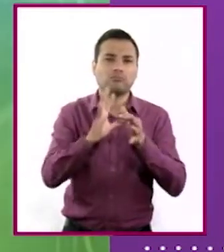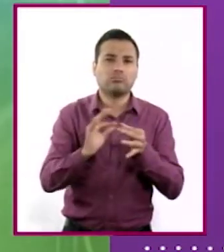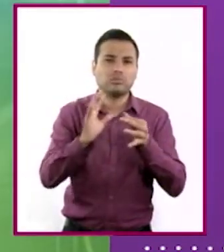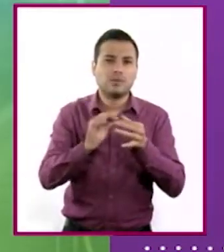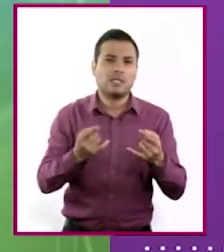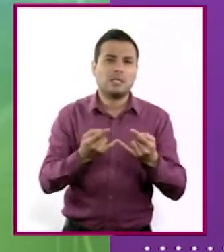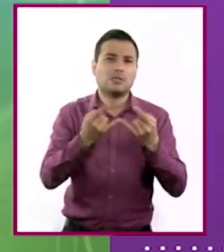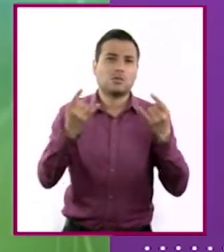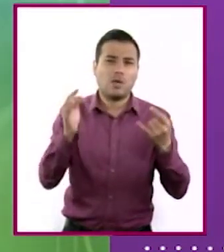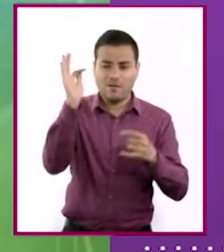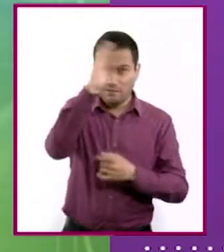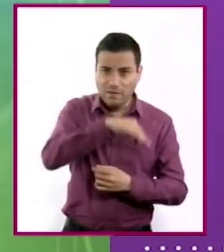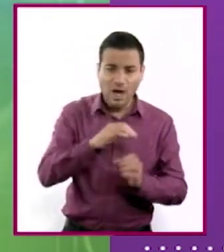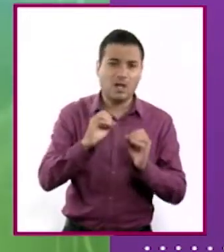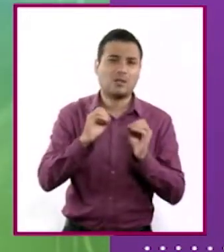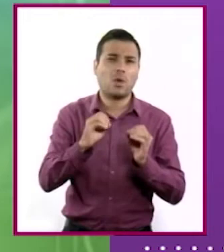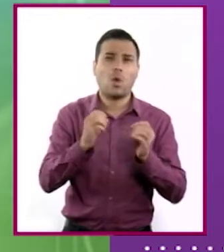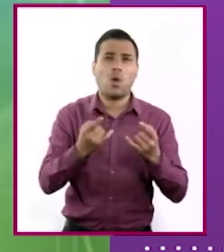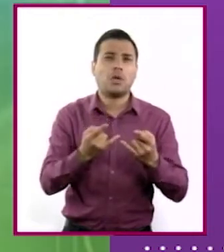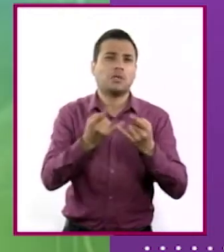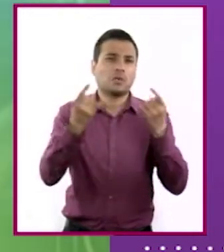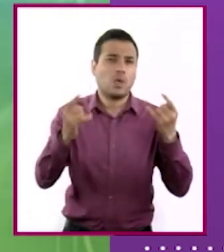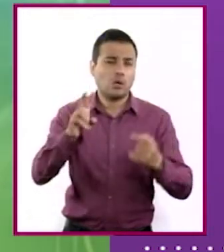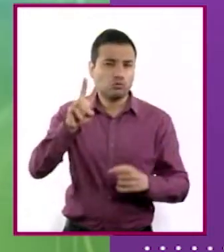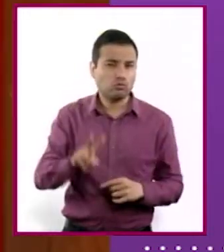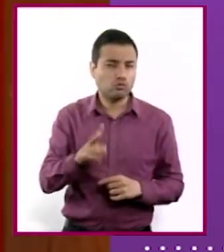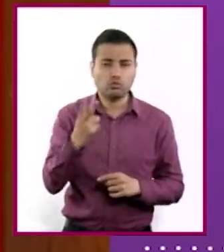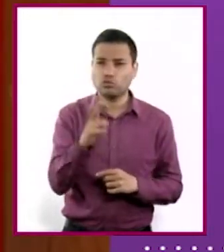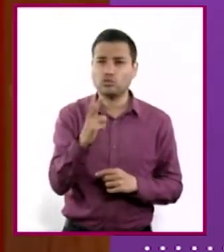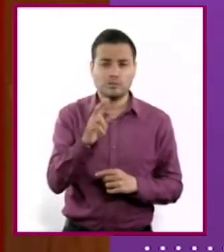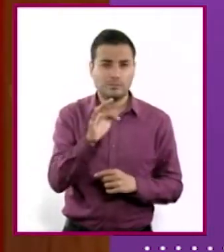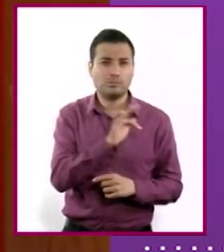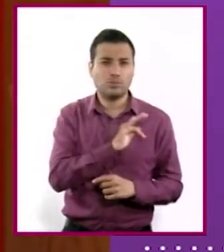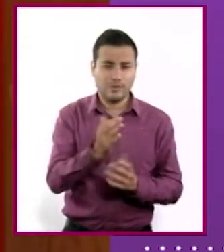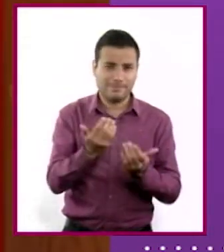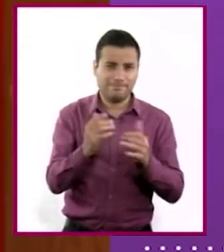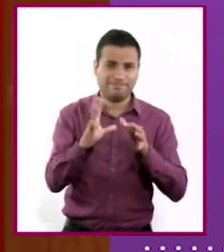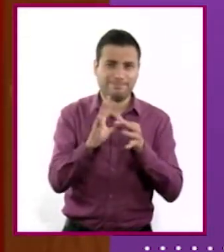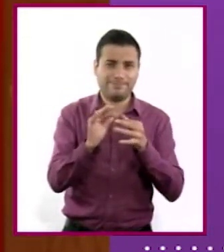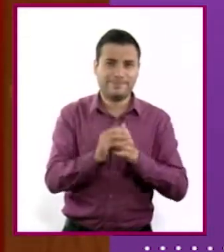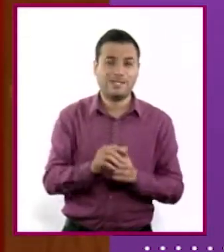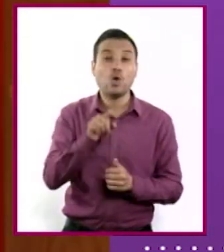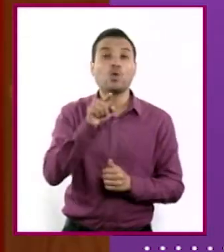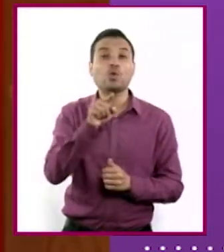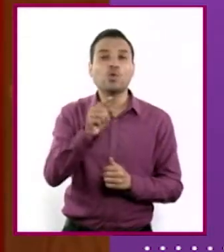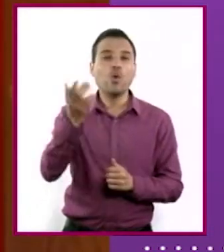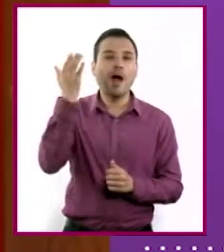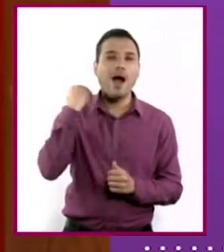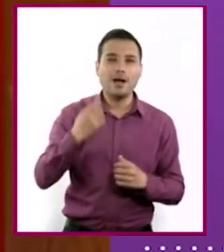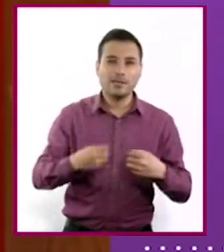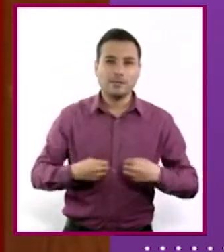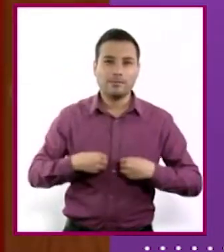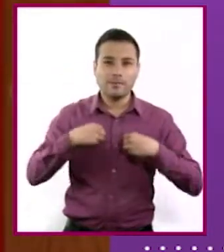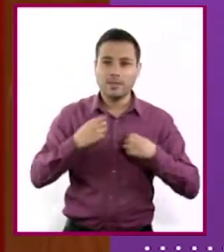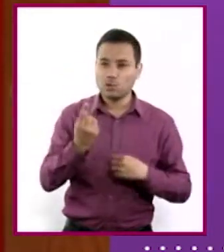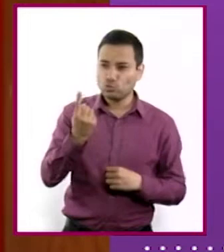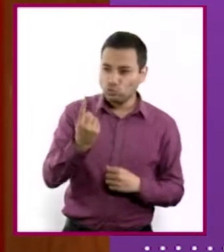or something that is a part of the history in that place. So try to remember your life. Go ask your